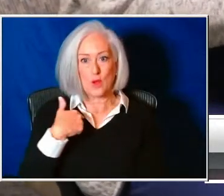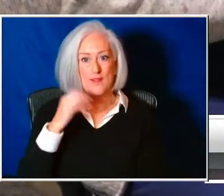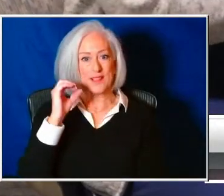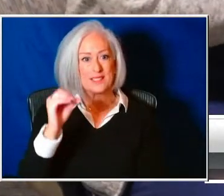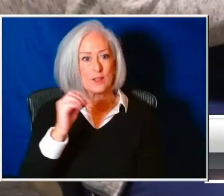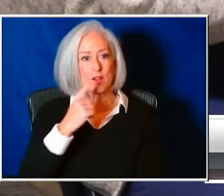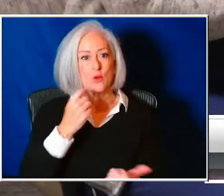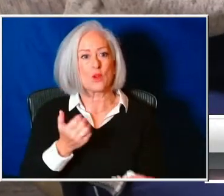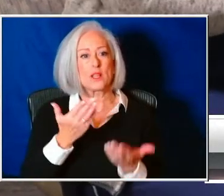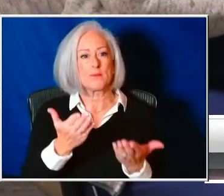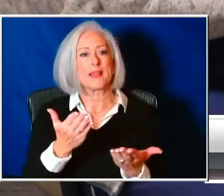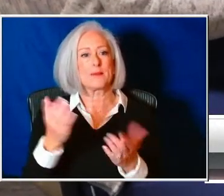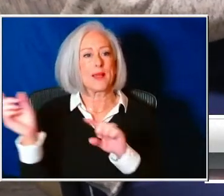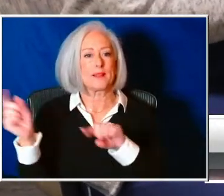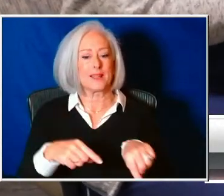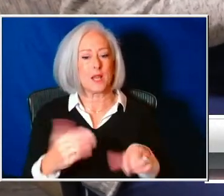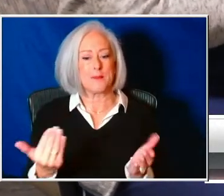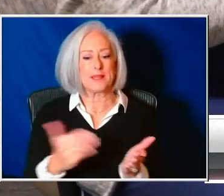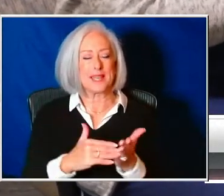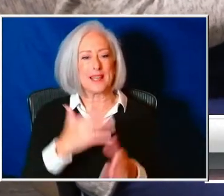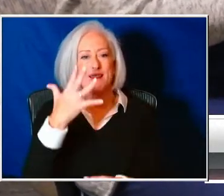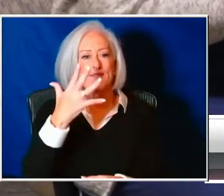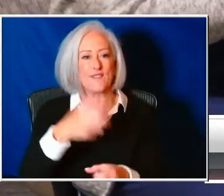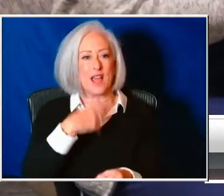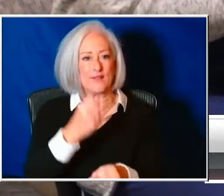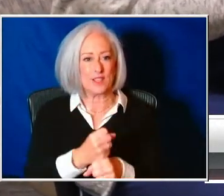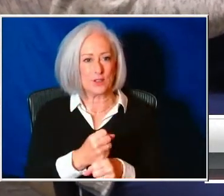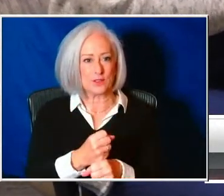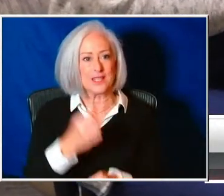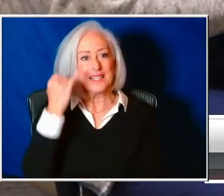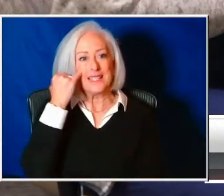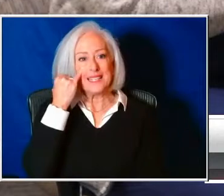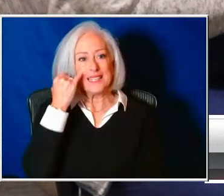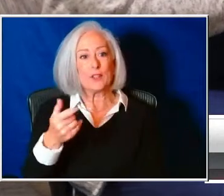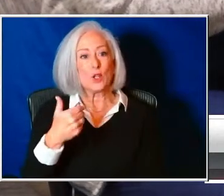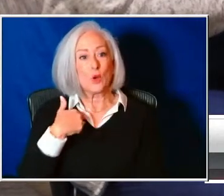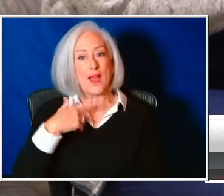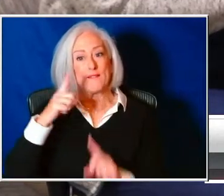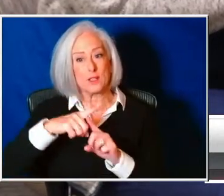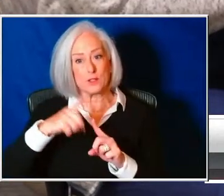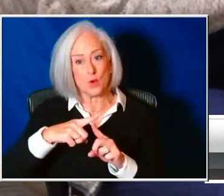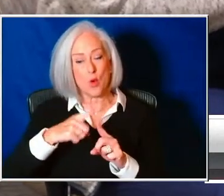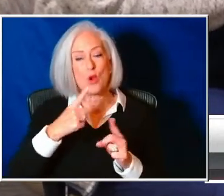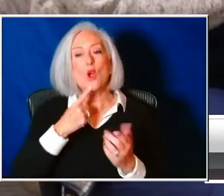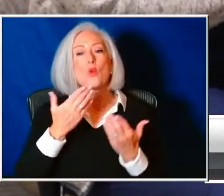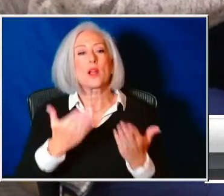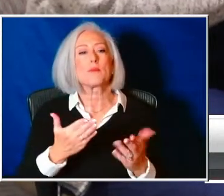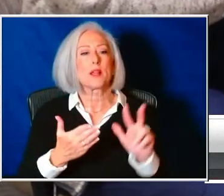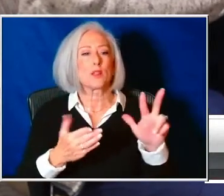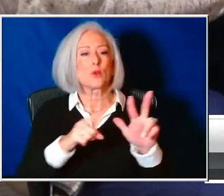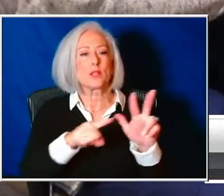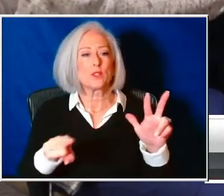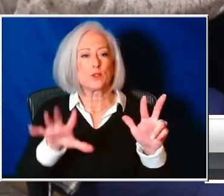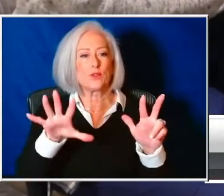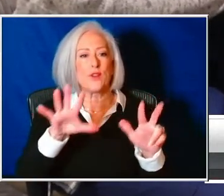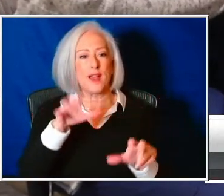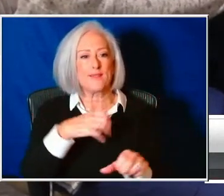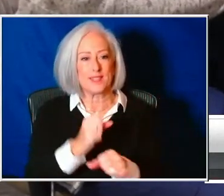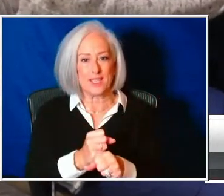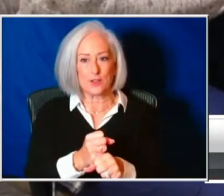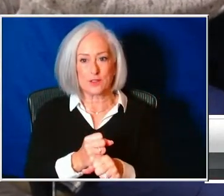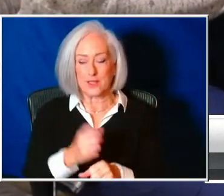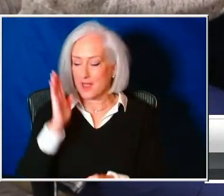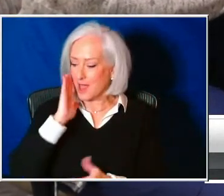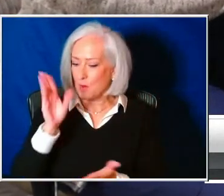about 5 years. If you have a score, we would recommend 3 to 5 years. Okay. I'm going to put it in my calendar. Do